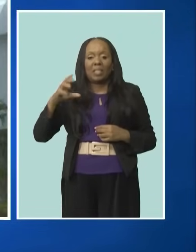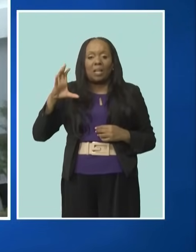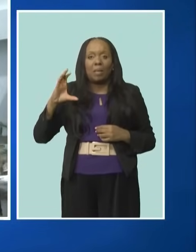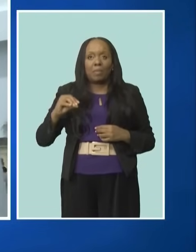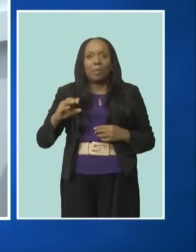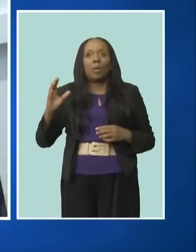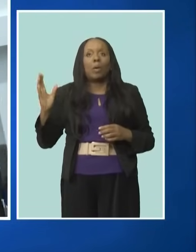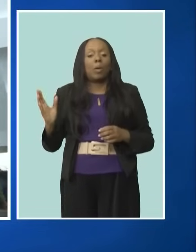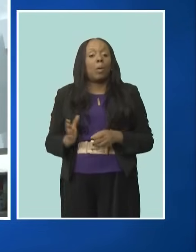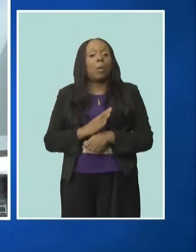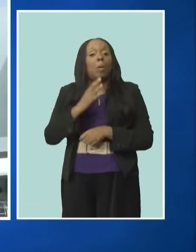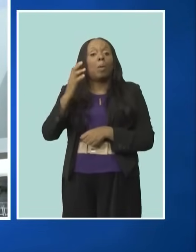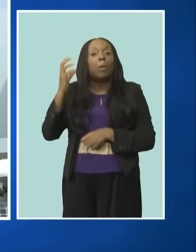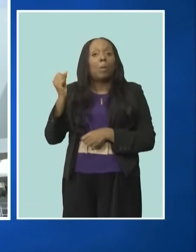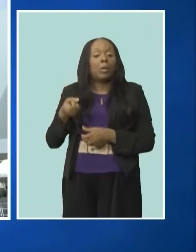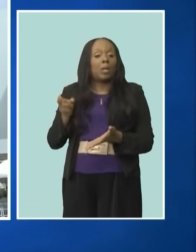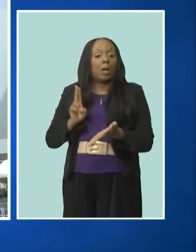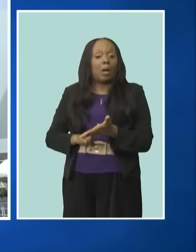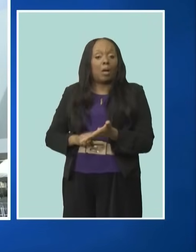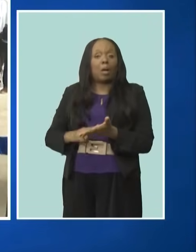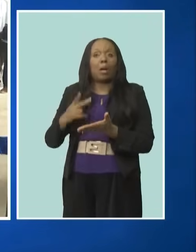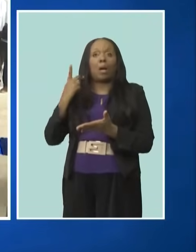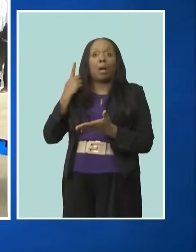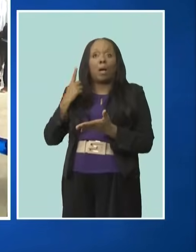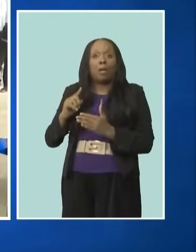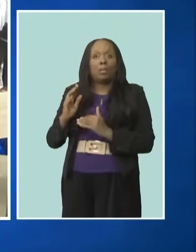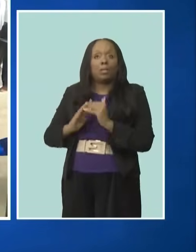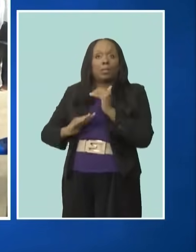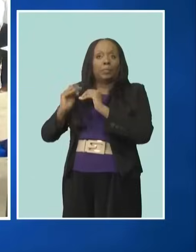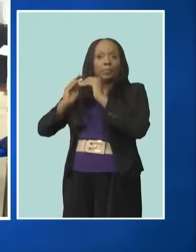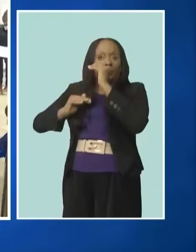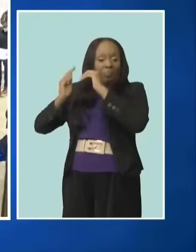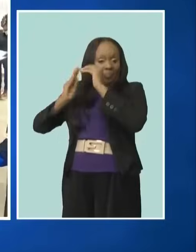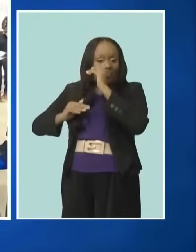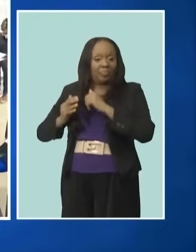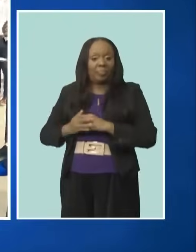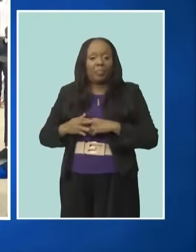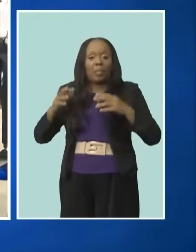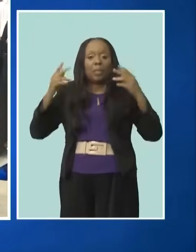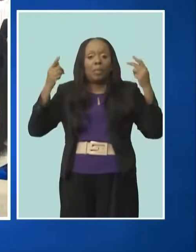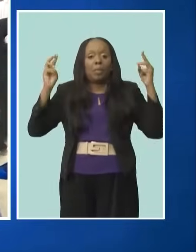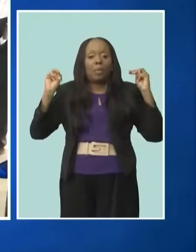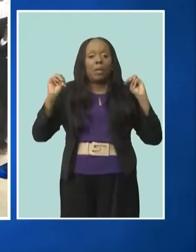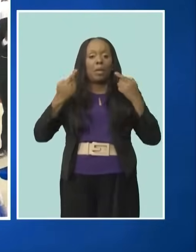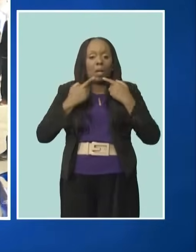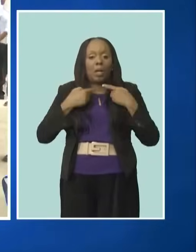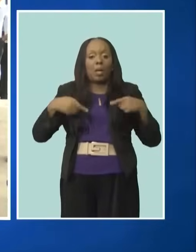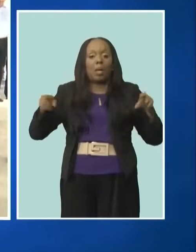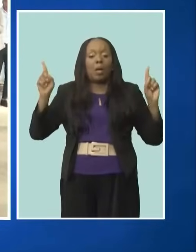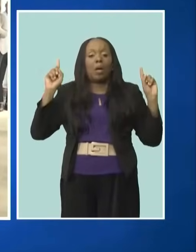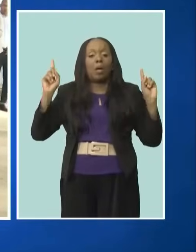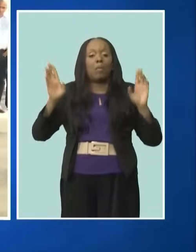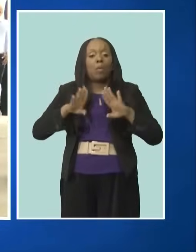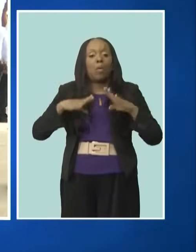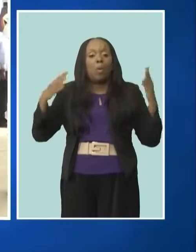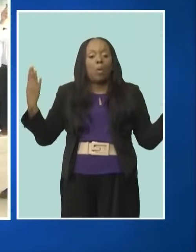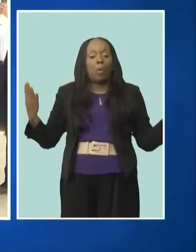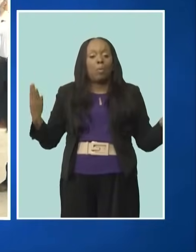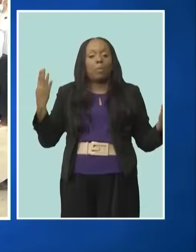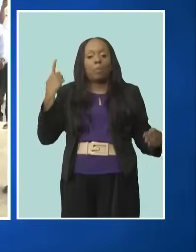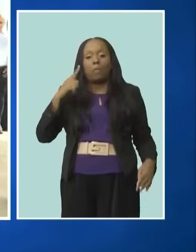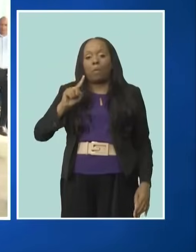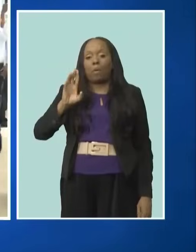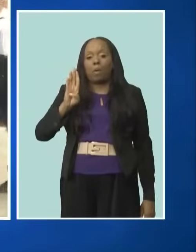the procurement process to carry out the expansion works. Prime Minister Motley made the announcement while speaking at the official opening of